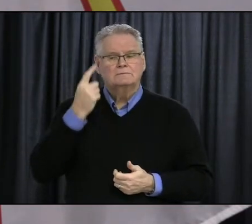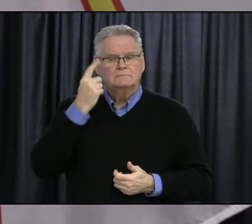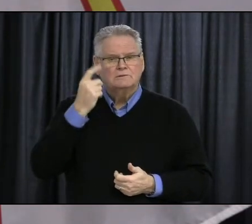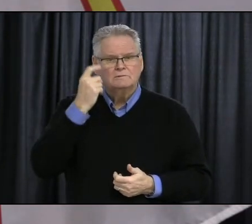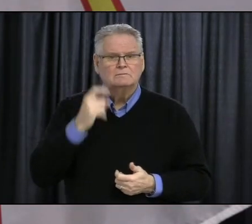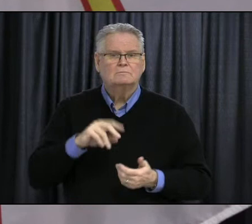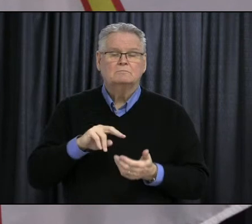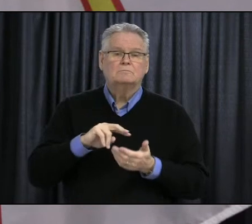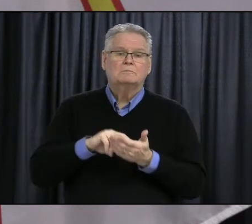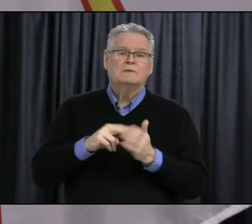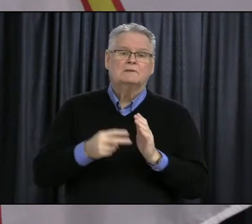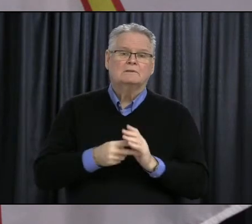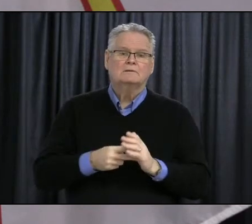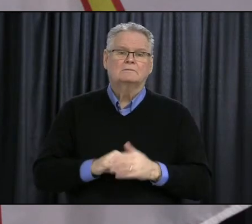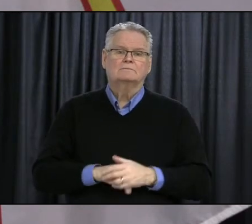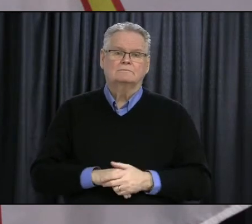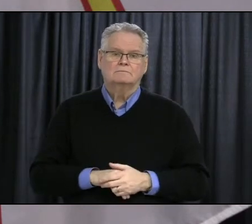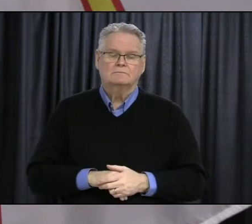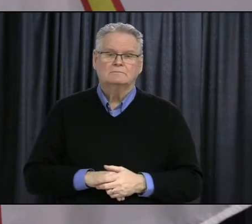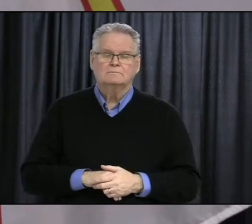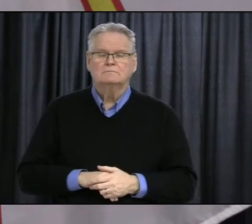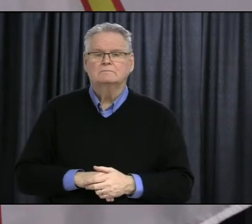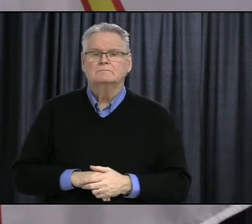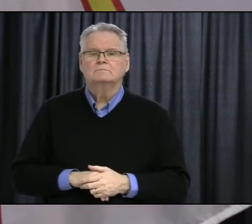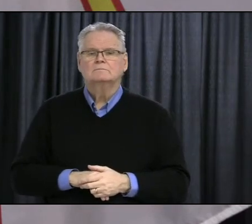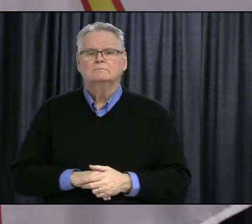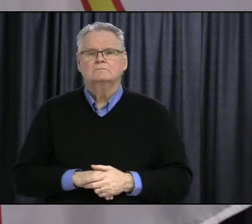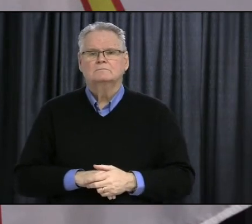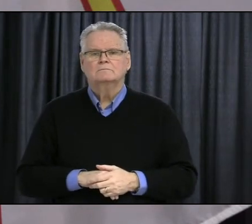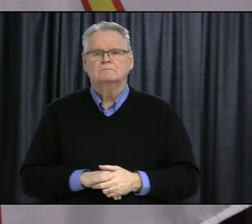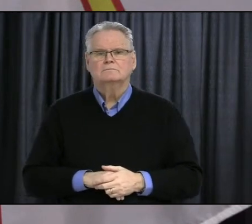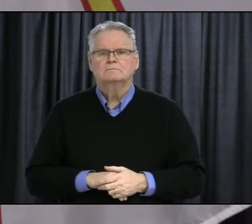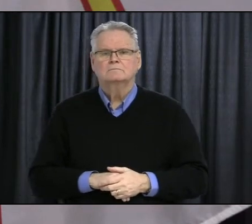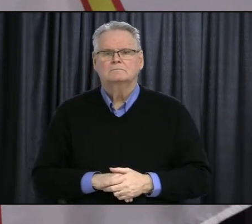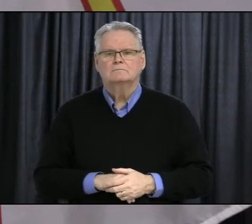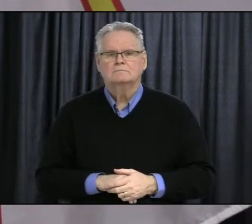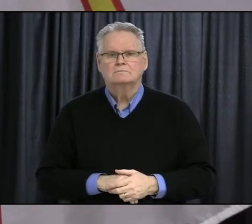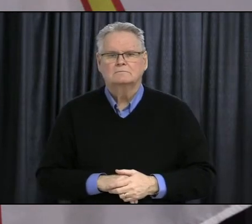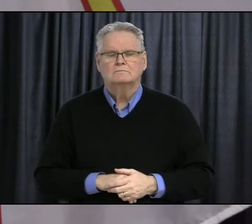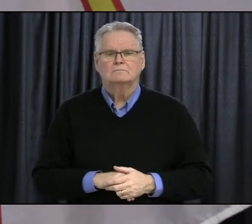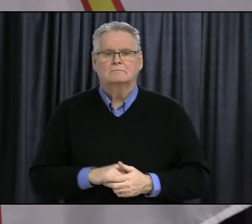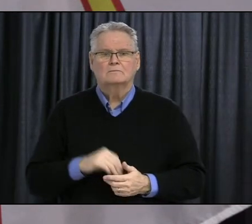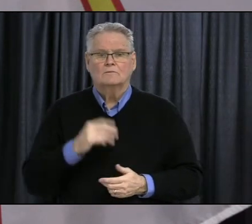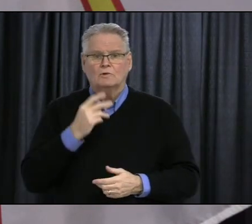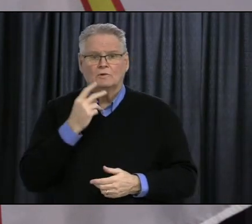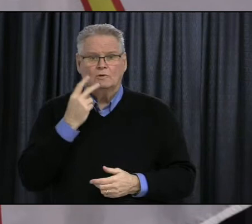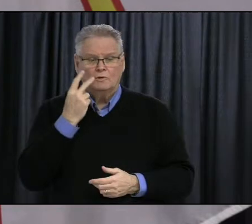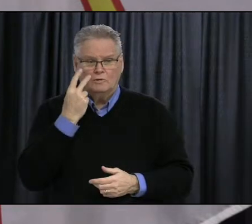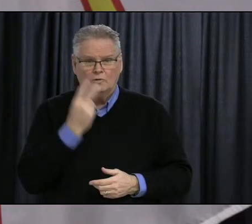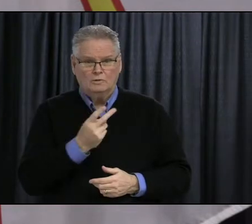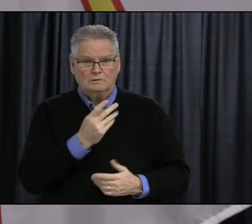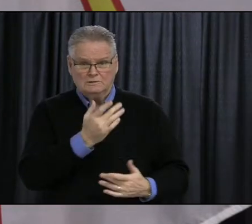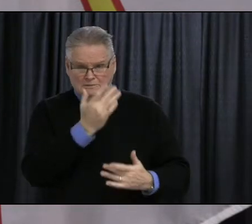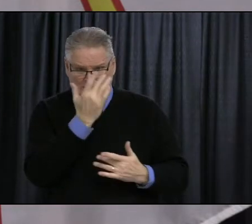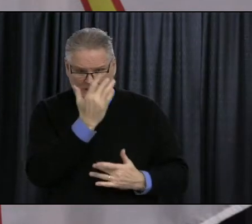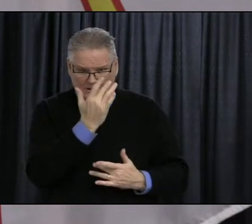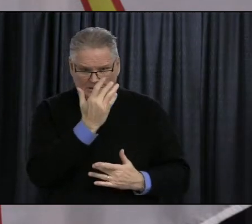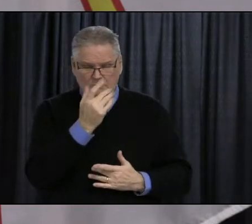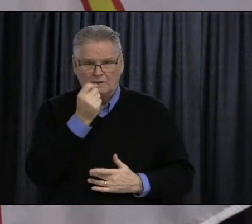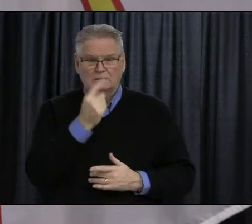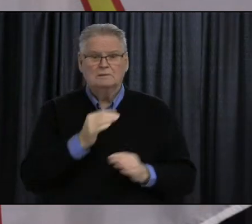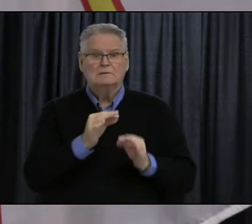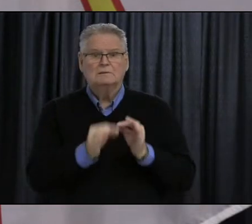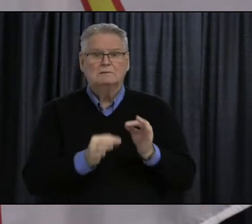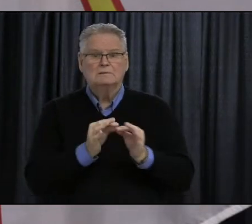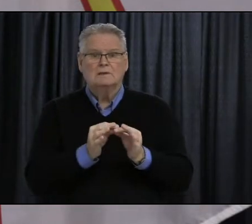really release the details of, symptomatic, test negative, and have had contact